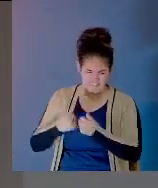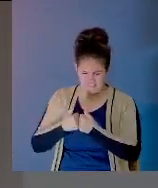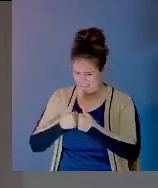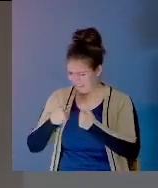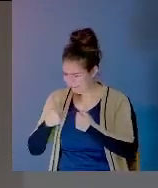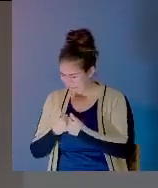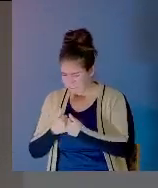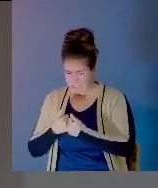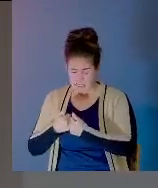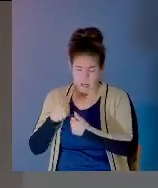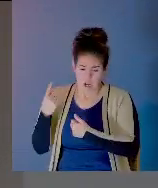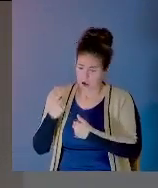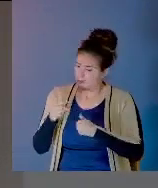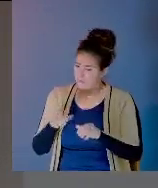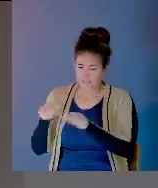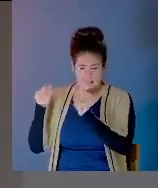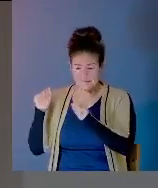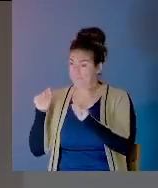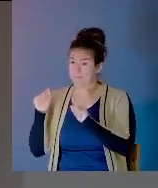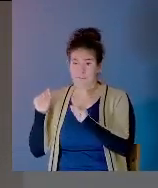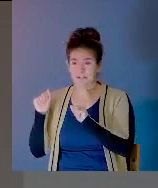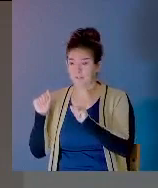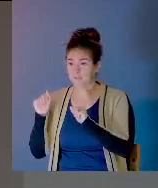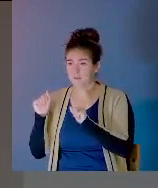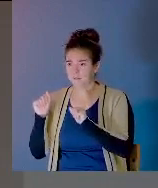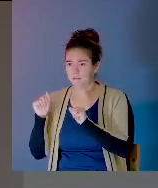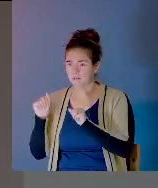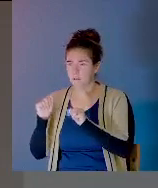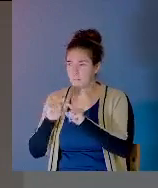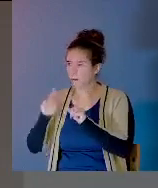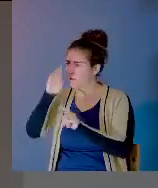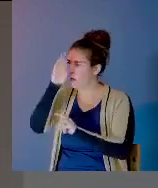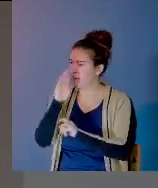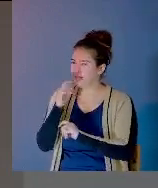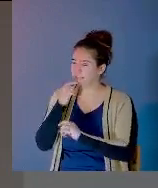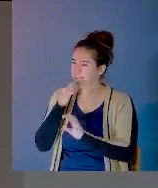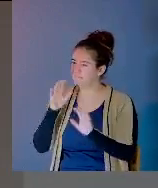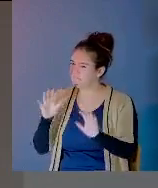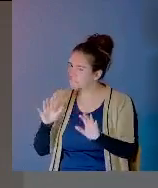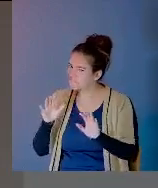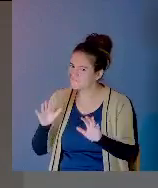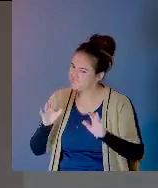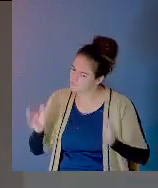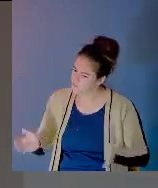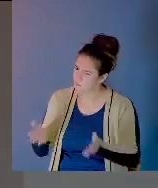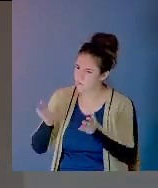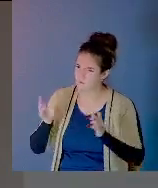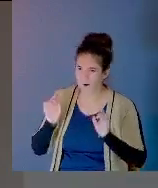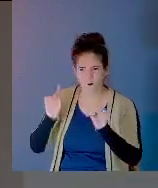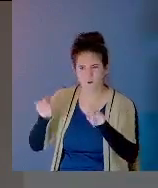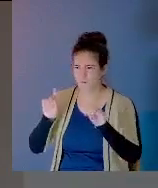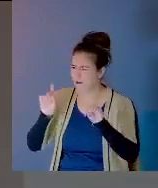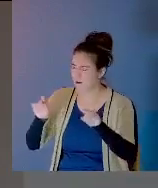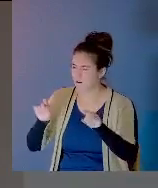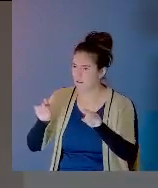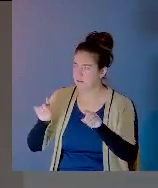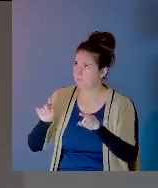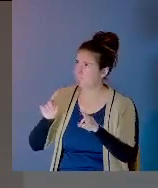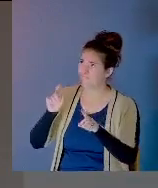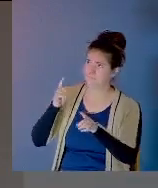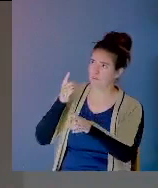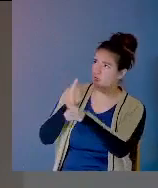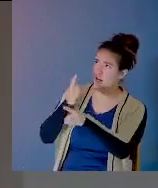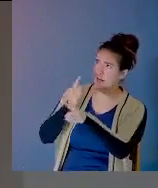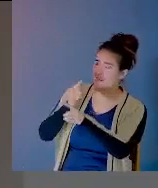back, Mikhail. Just when you're starting to be pruned, you take off. And I was like, you're right, God. You're right. This hurts,